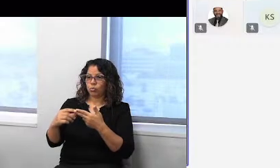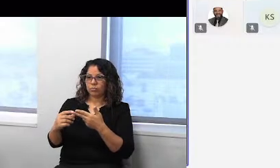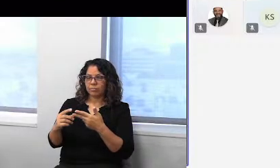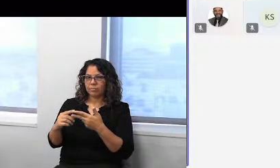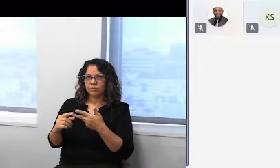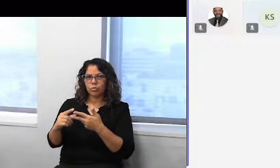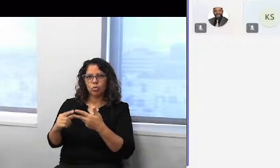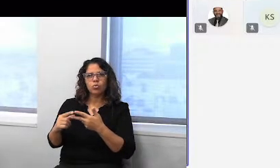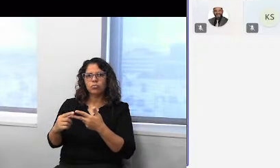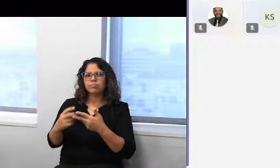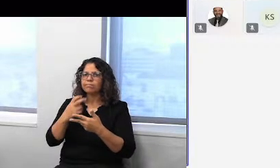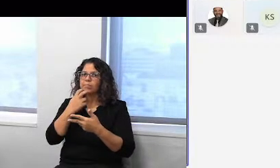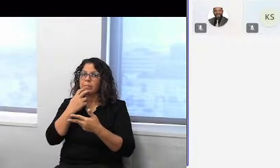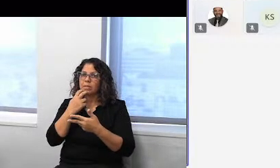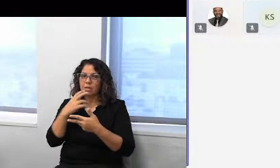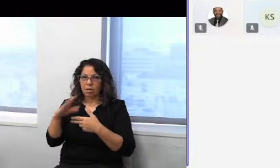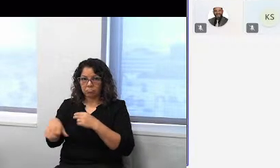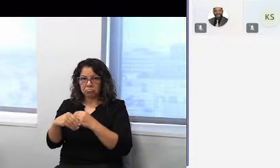Even